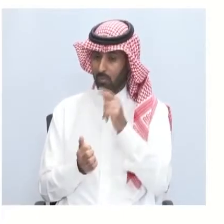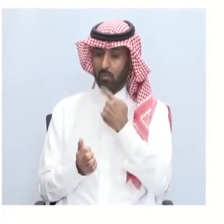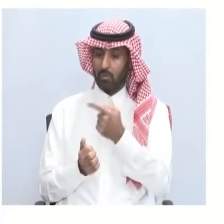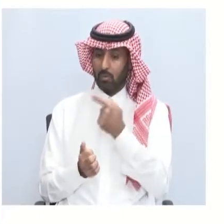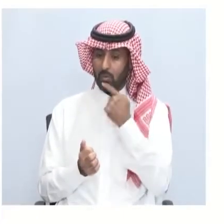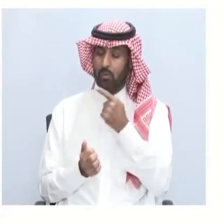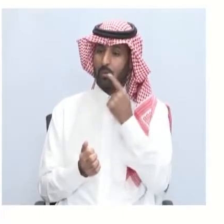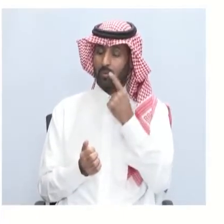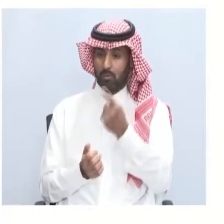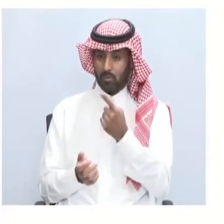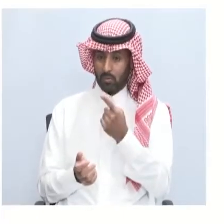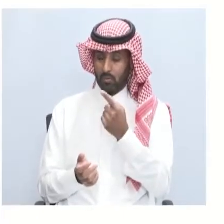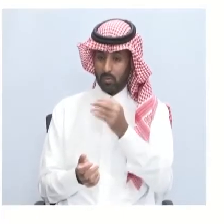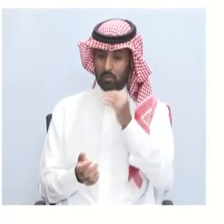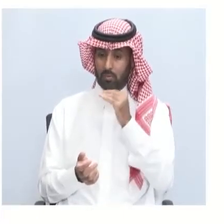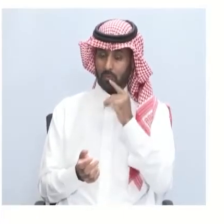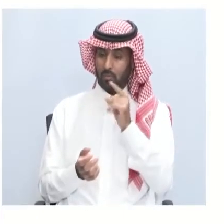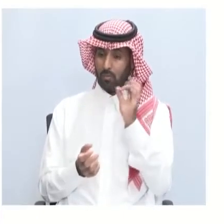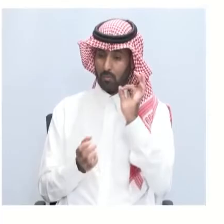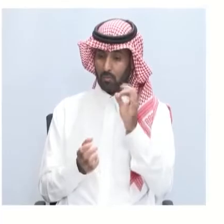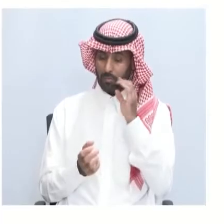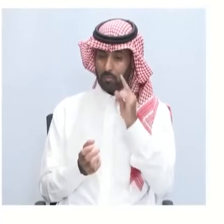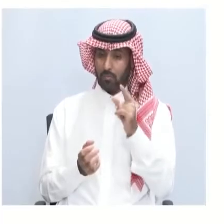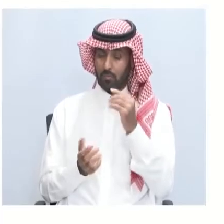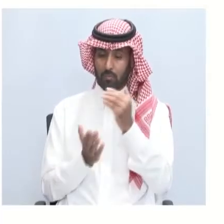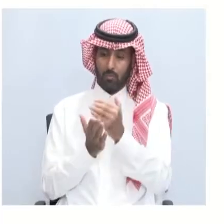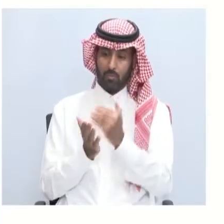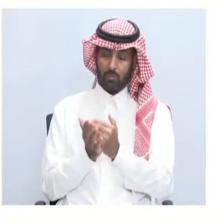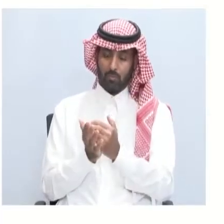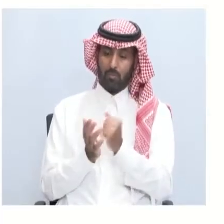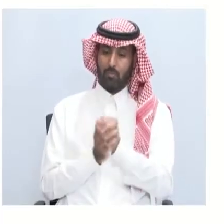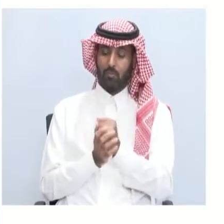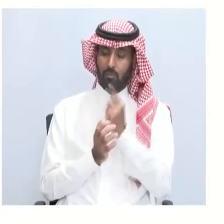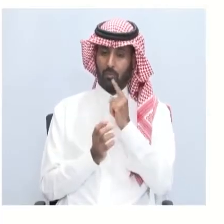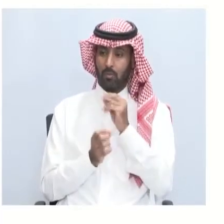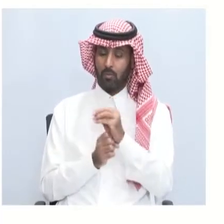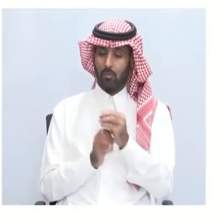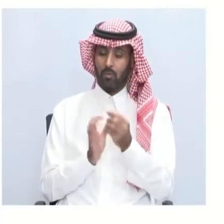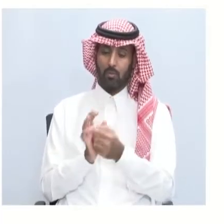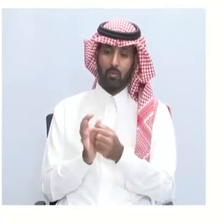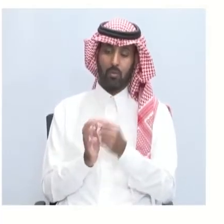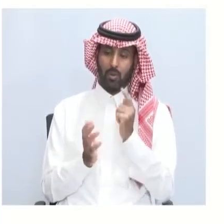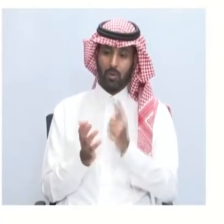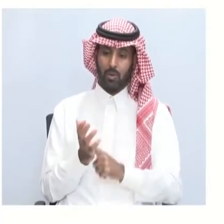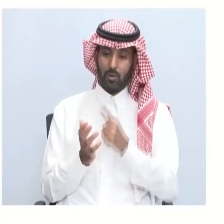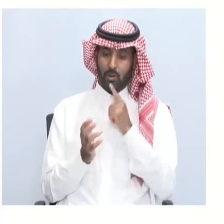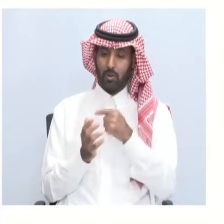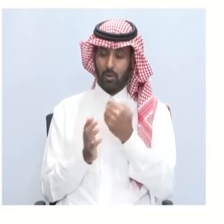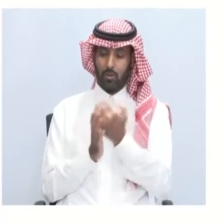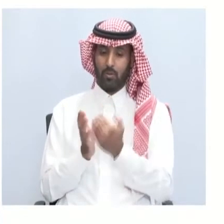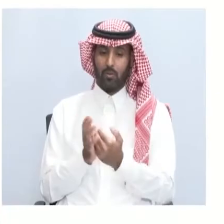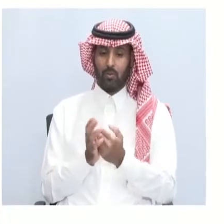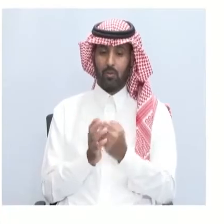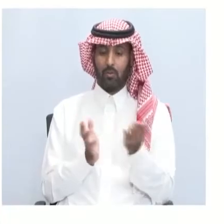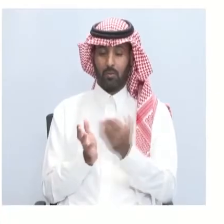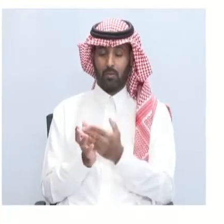their responses in question form, having been presented with clues, and the article goes on. The